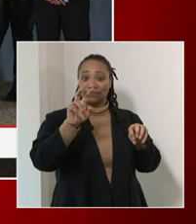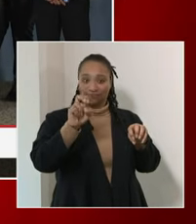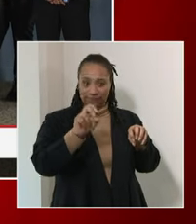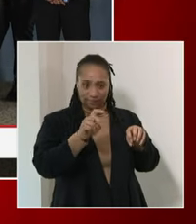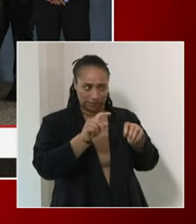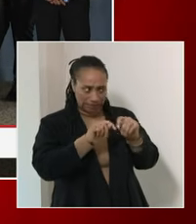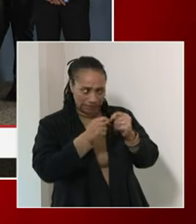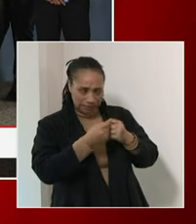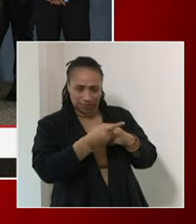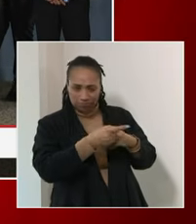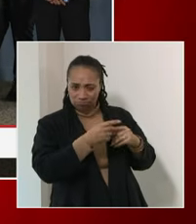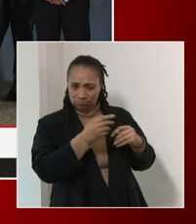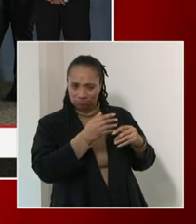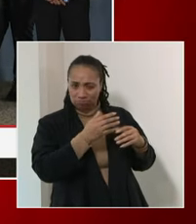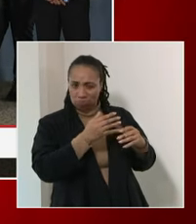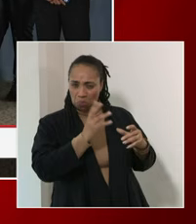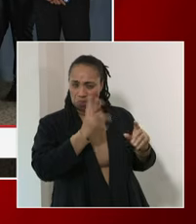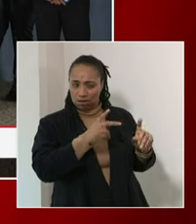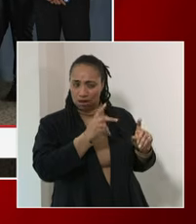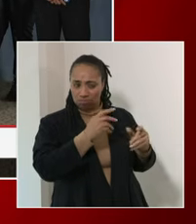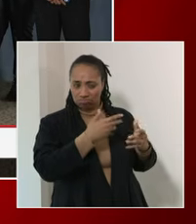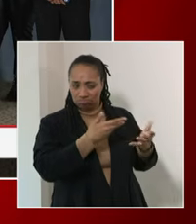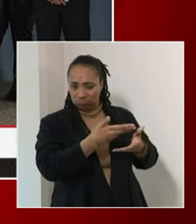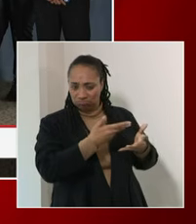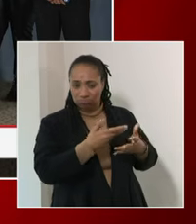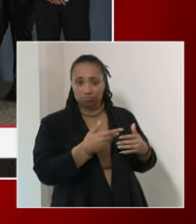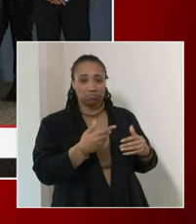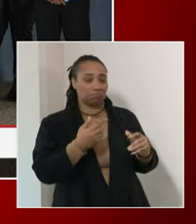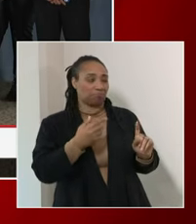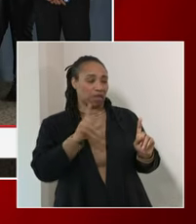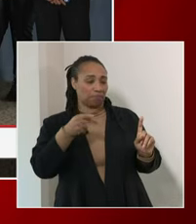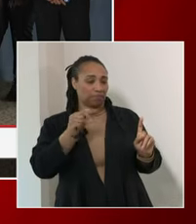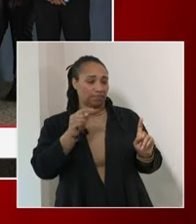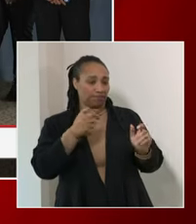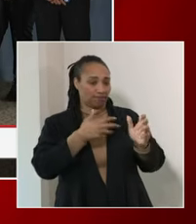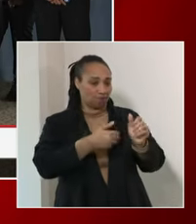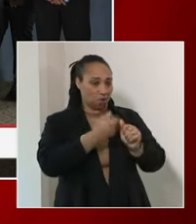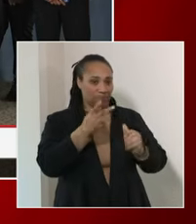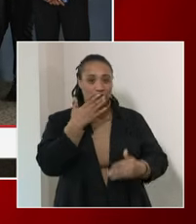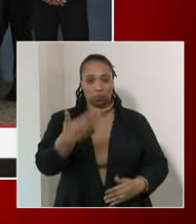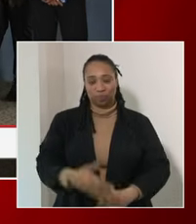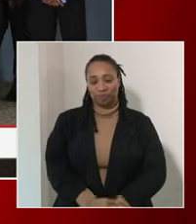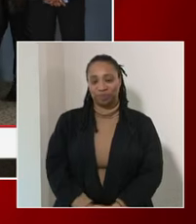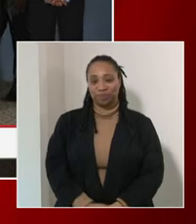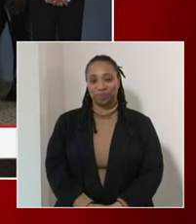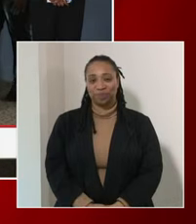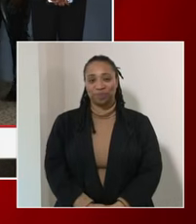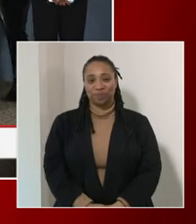with you on that board. I just don't have it off the top of my head. Okay, thank you, everybody.